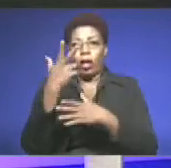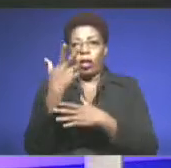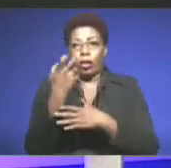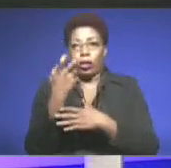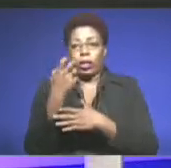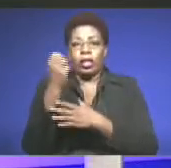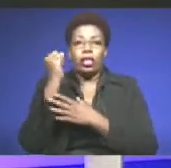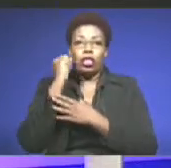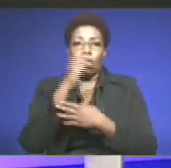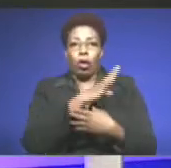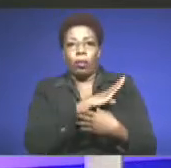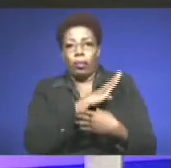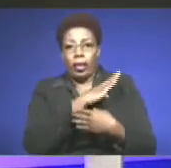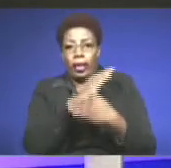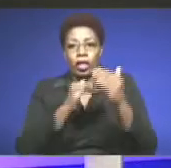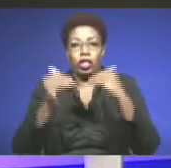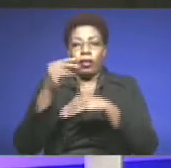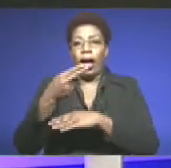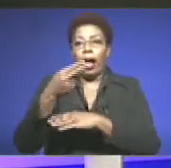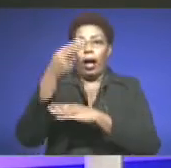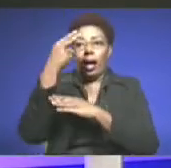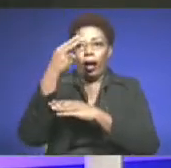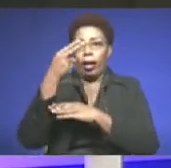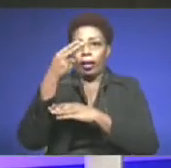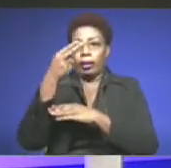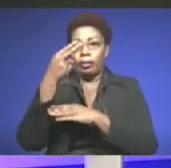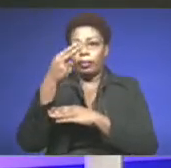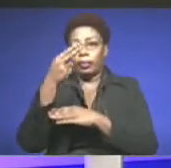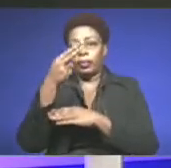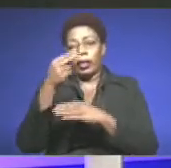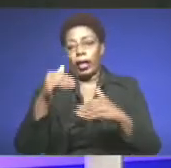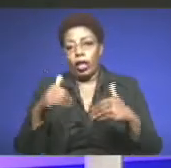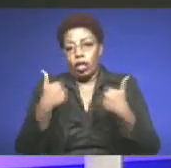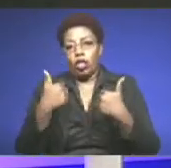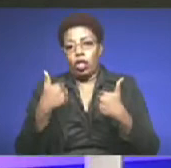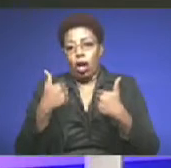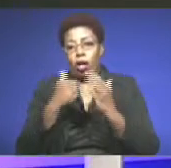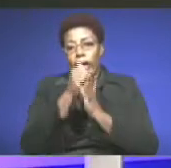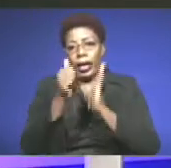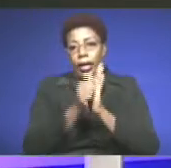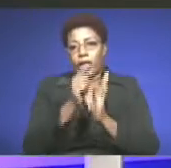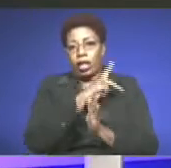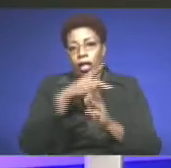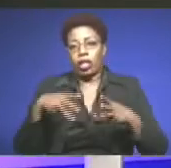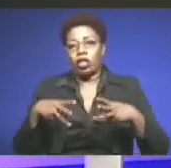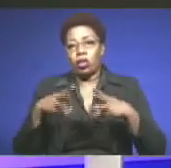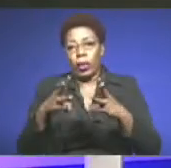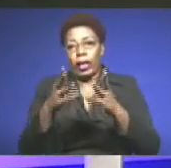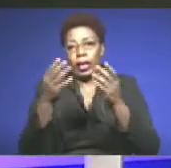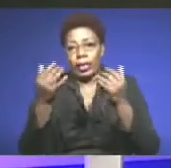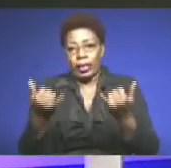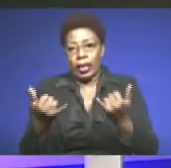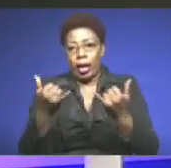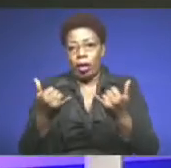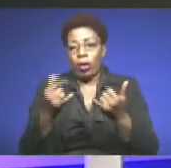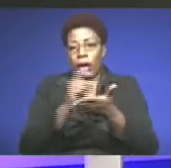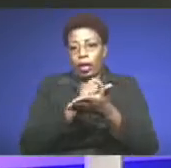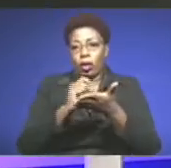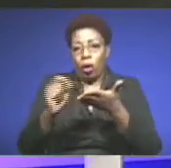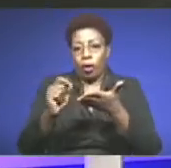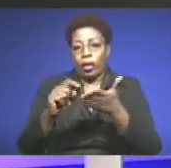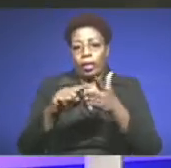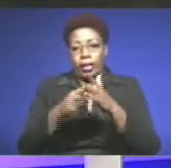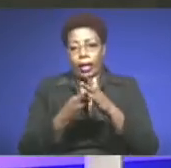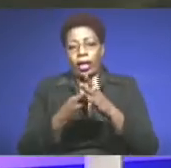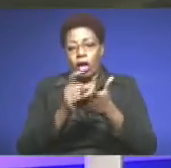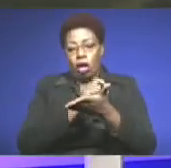16-year-old Sierra Blair has achieved a huge accomplishment at a young age. The Kingsway Academy student is now an author, launching